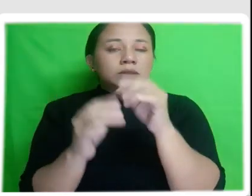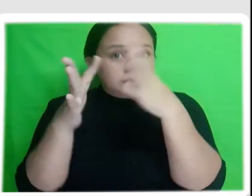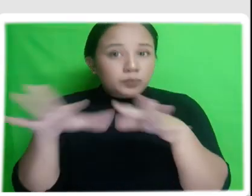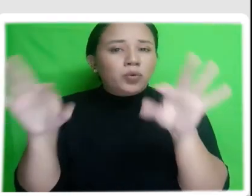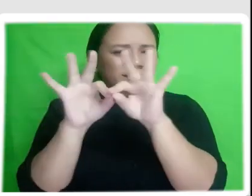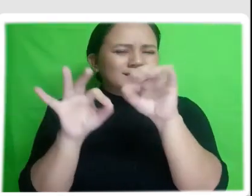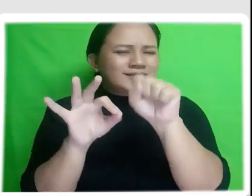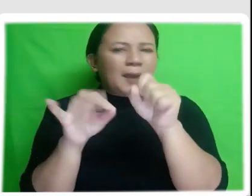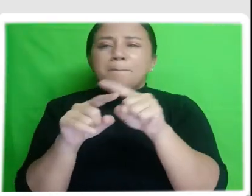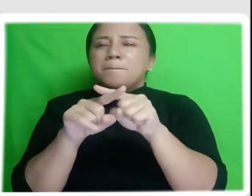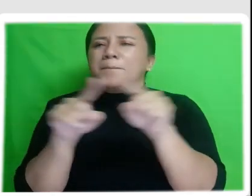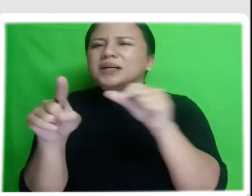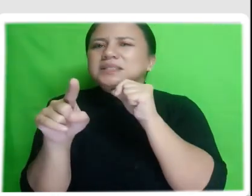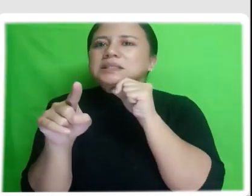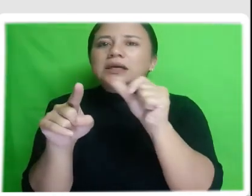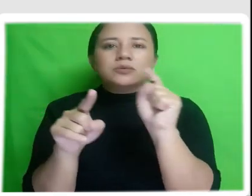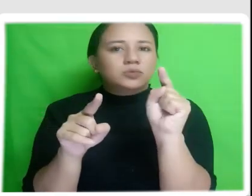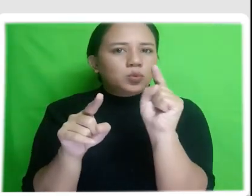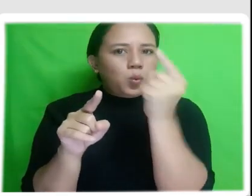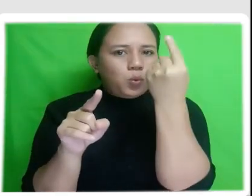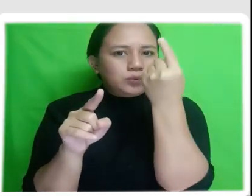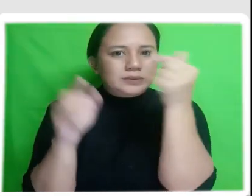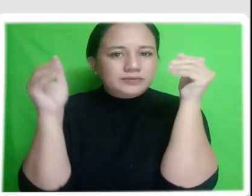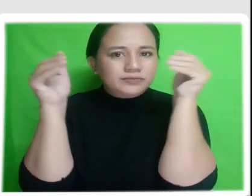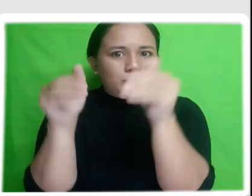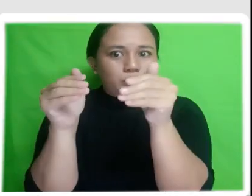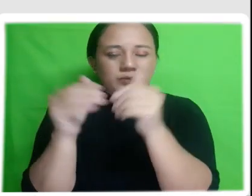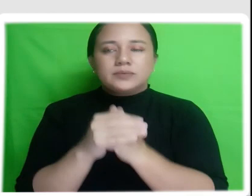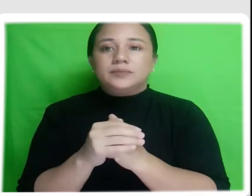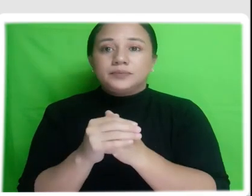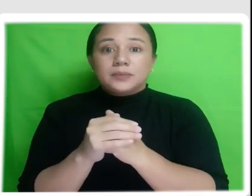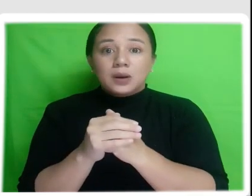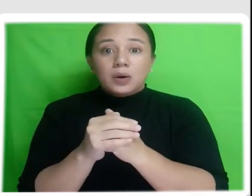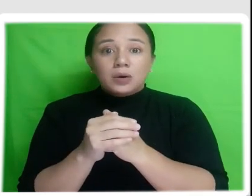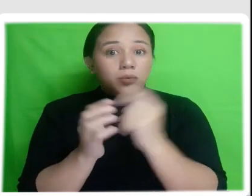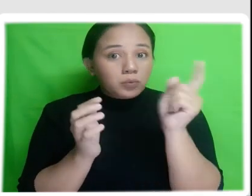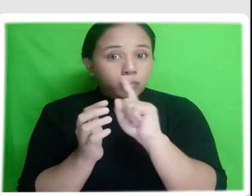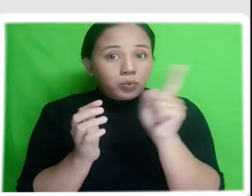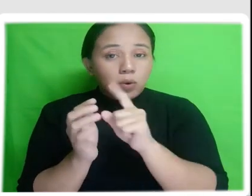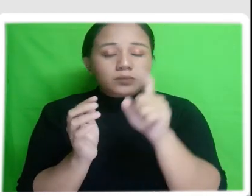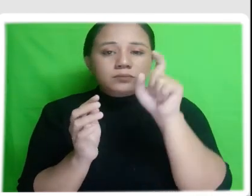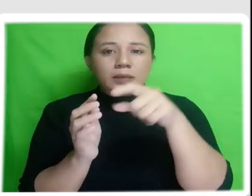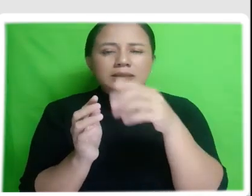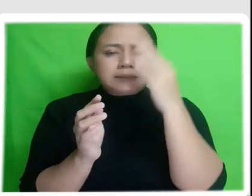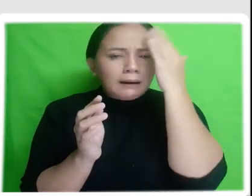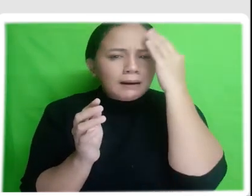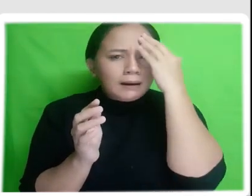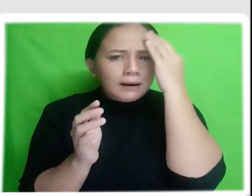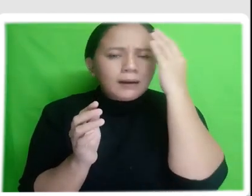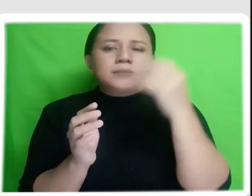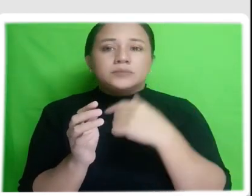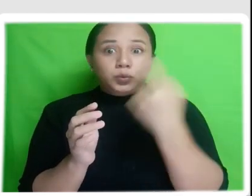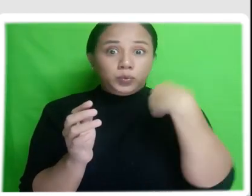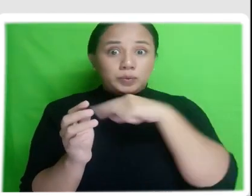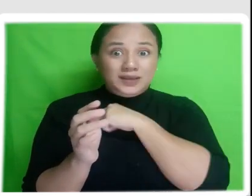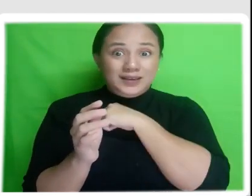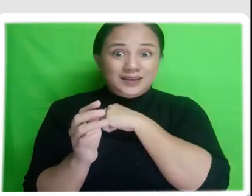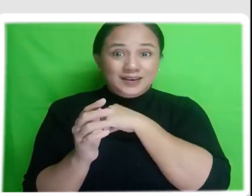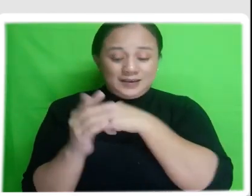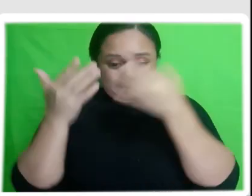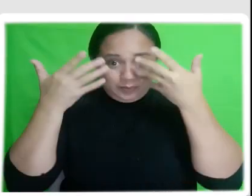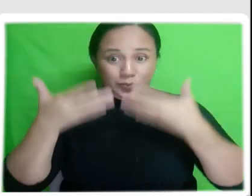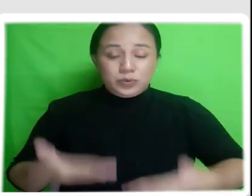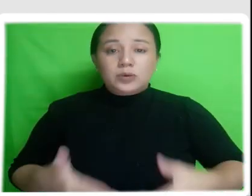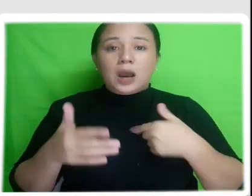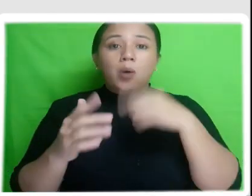not the only focus. Instead, we acknowledge that we as human beings, our choices